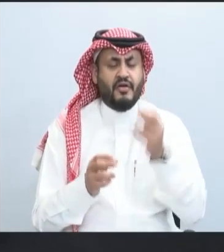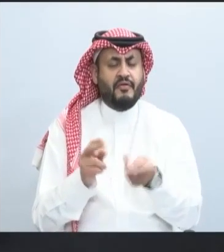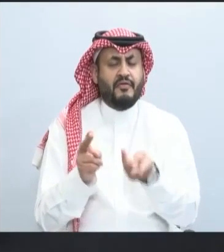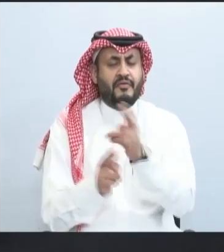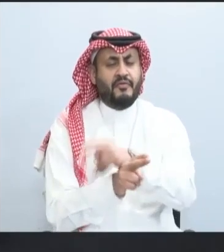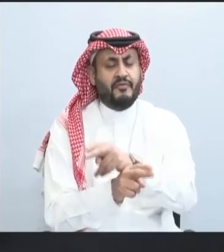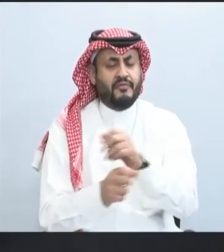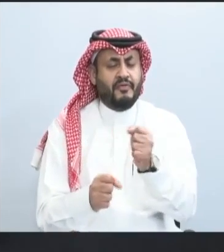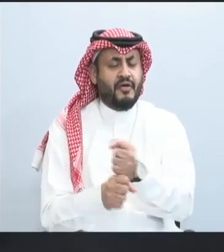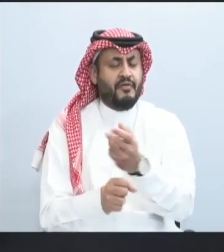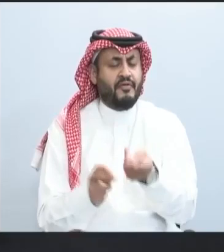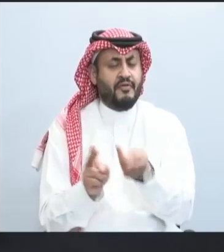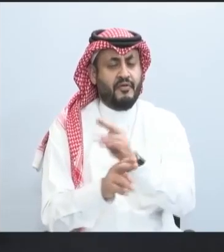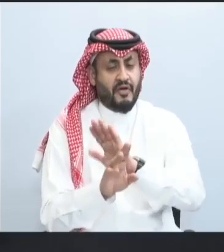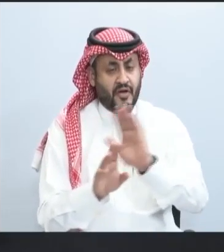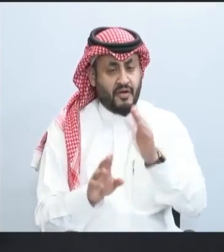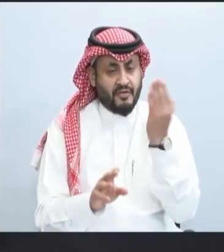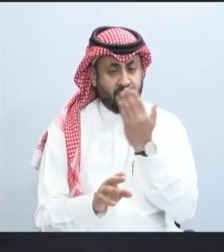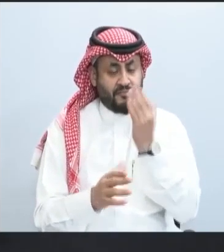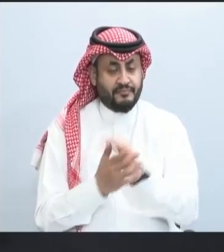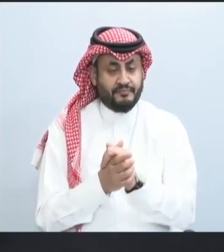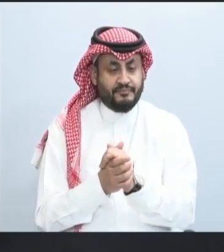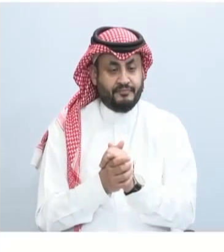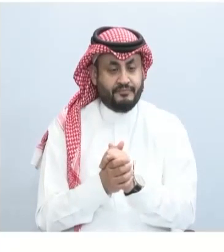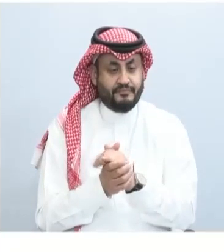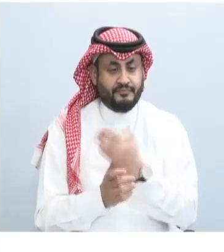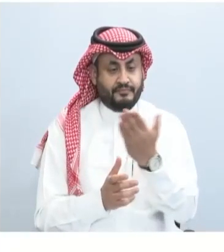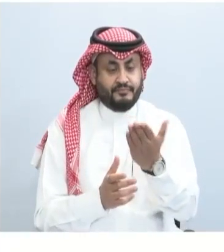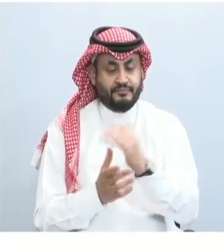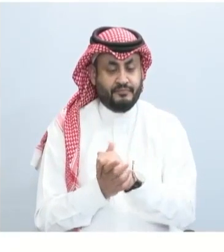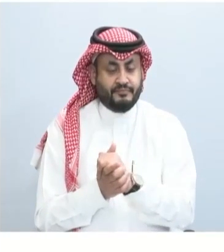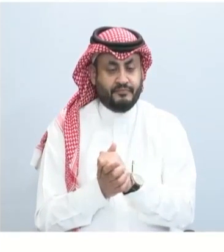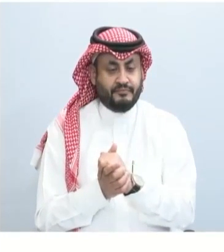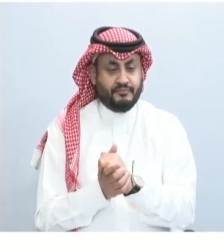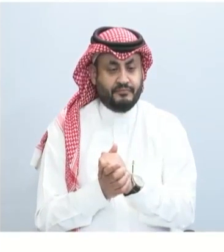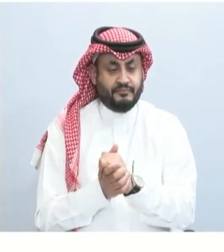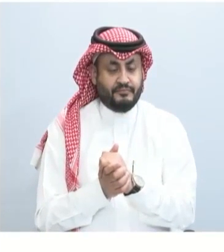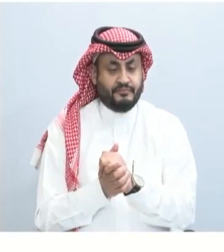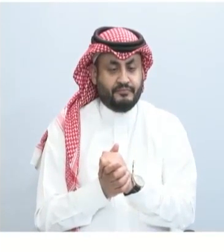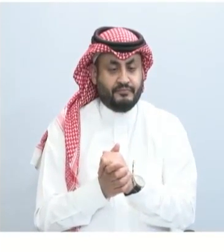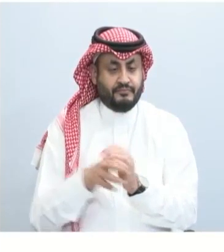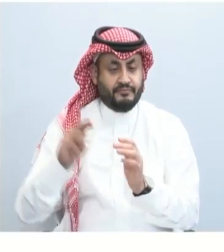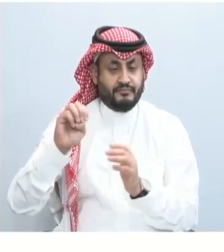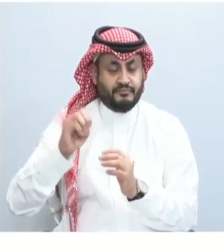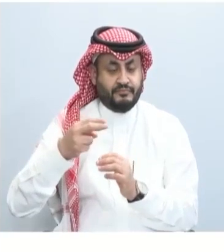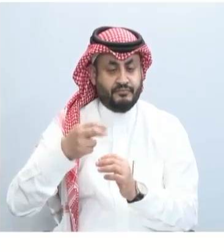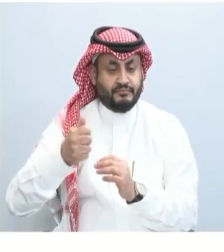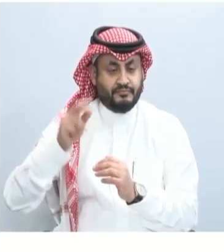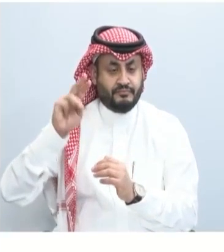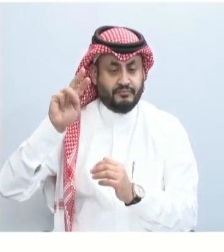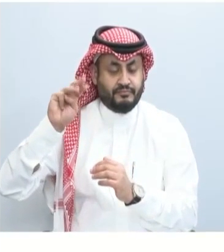we will do after reading this story. So Muhammad says last time,